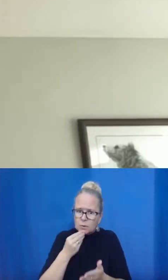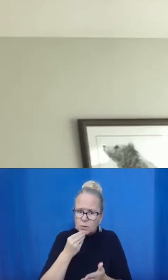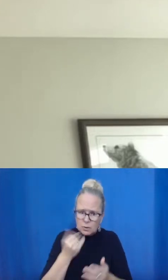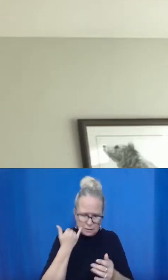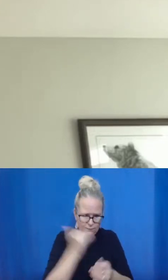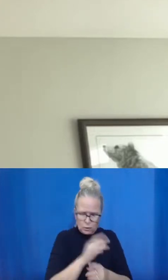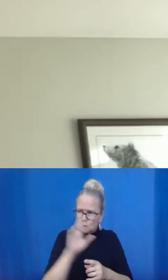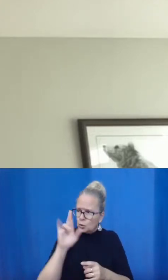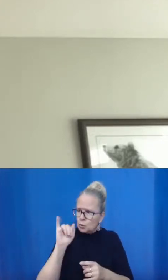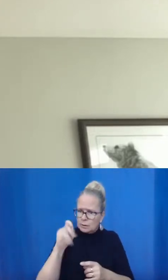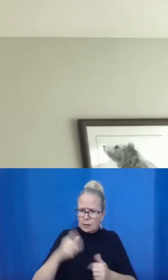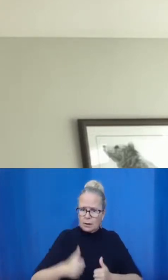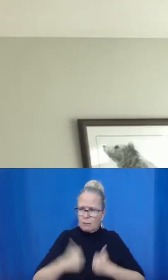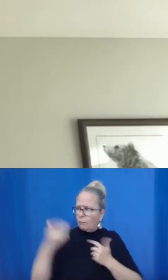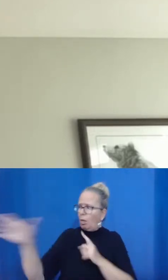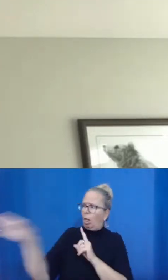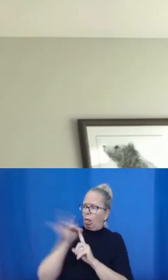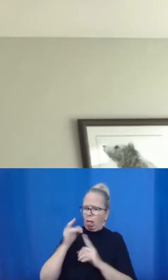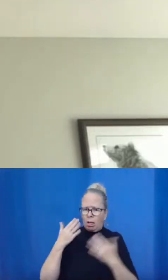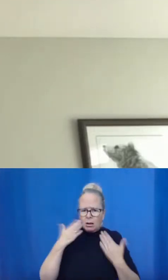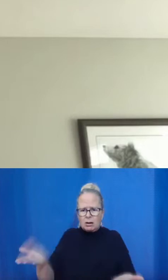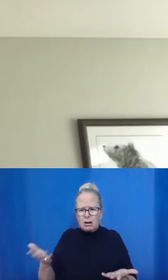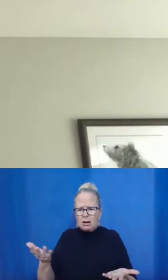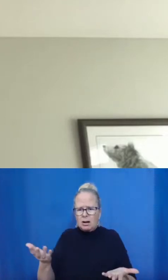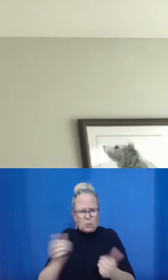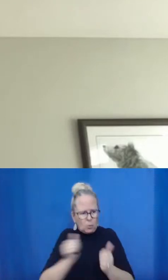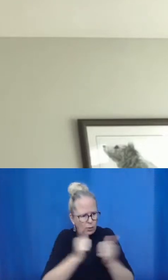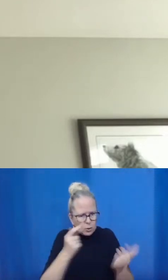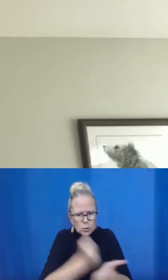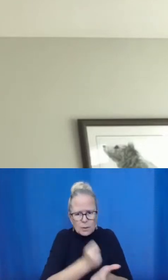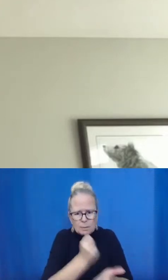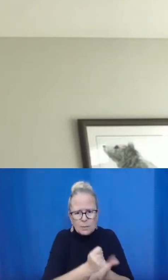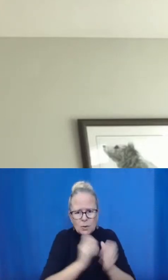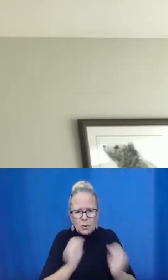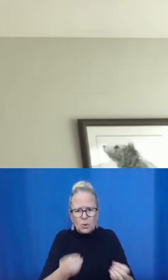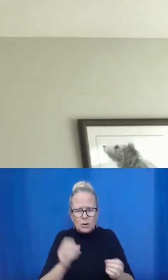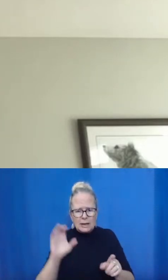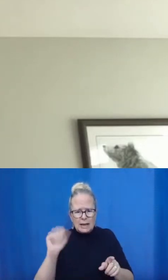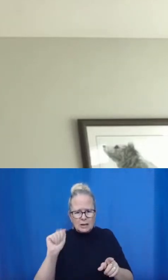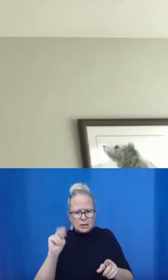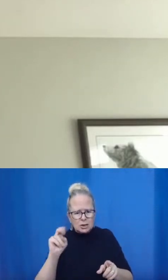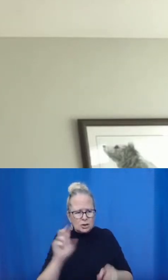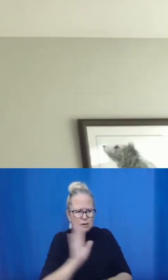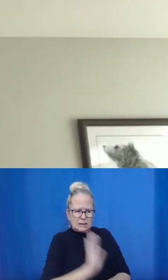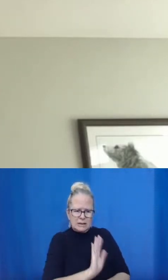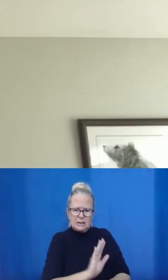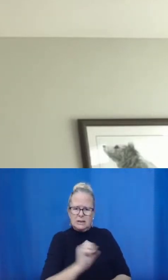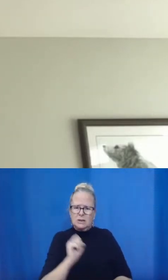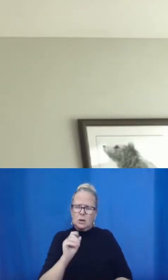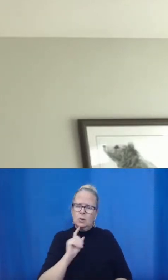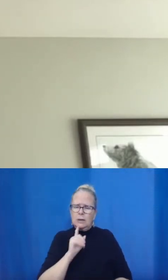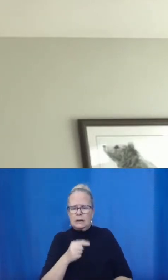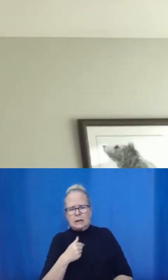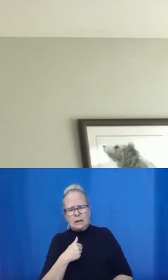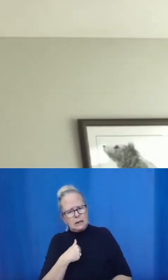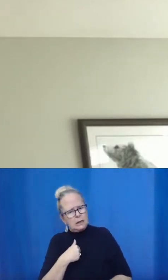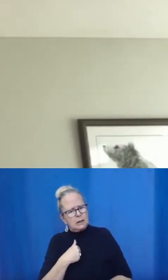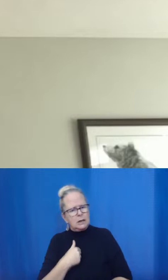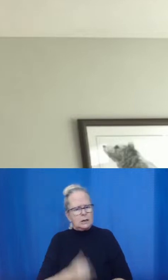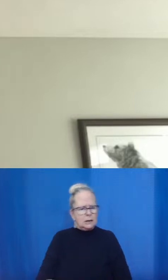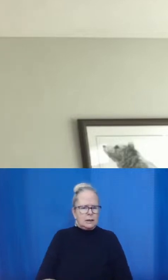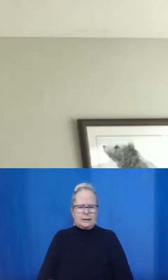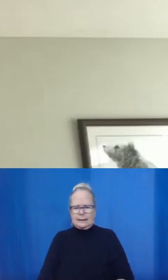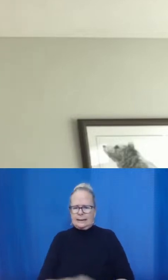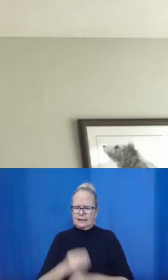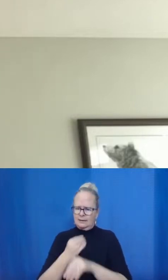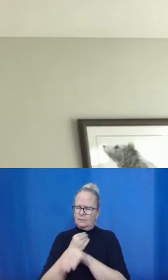oncology can be provided virtually or remotely. And there may be huge benefits to patients from doing so, such as reduced travel time, no exorbitant